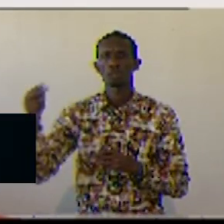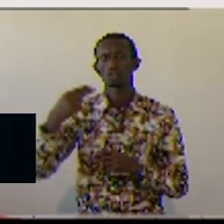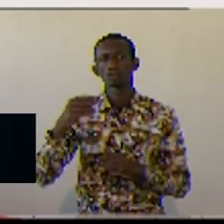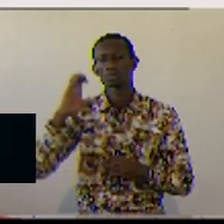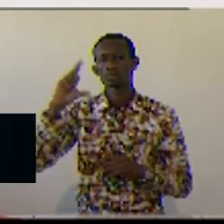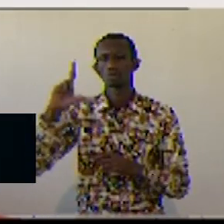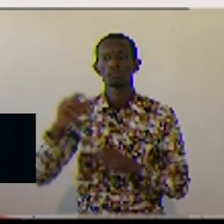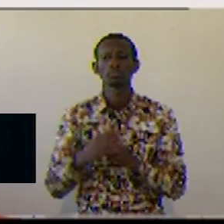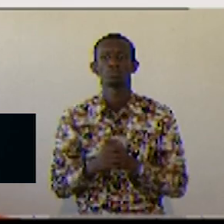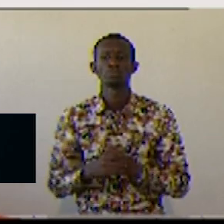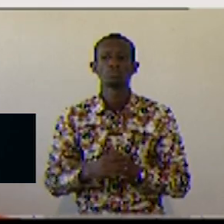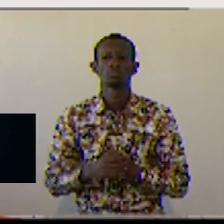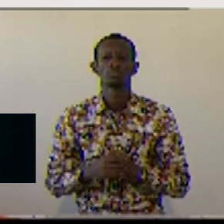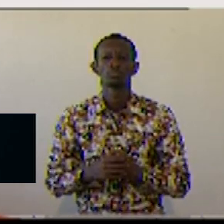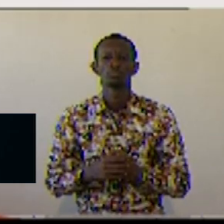HCl